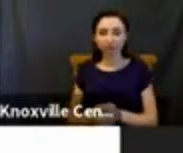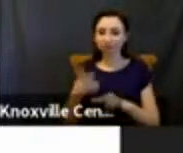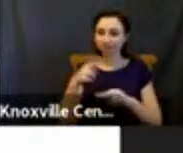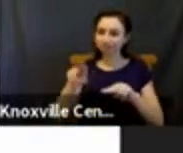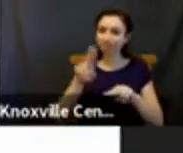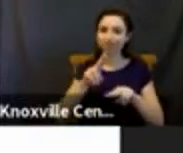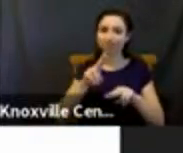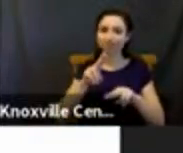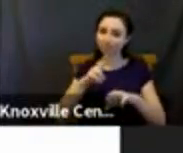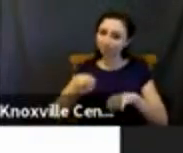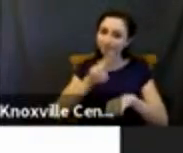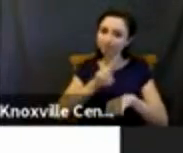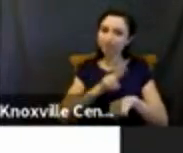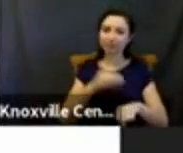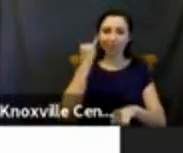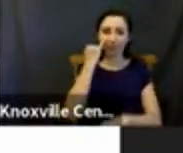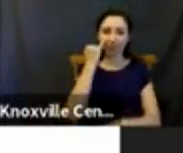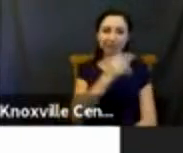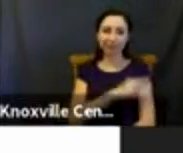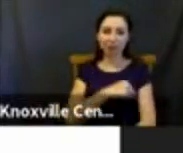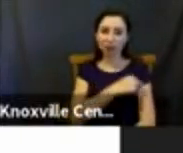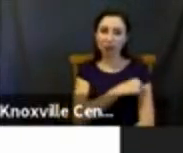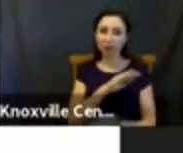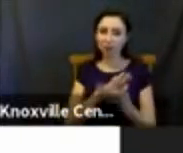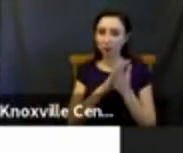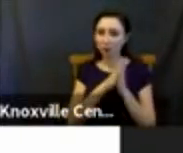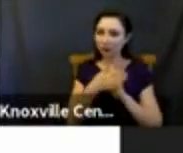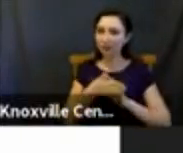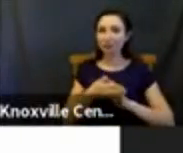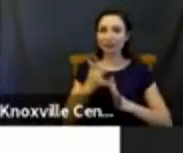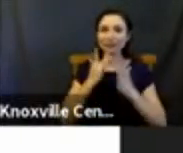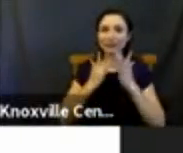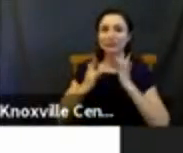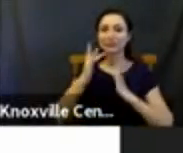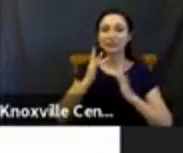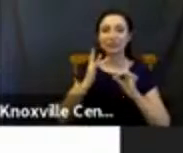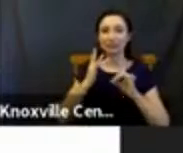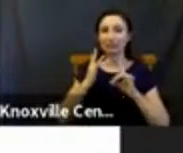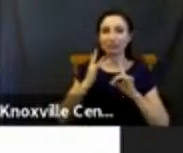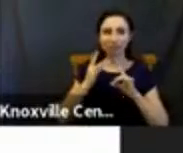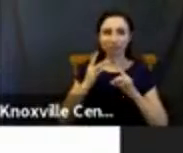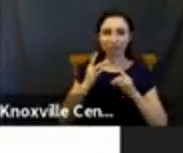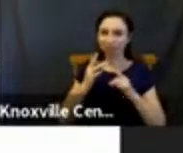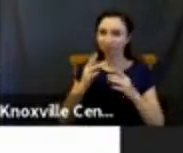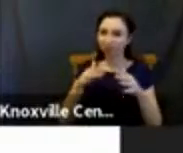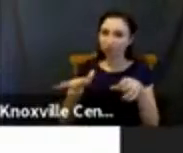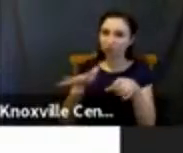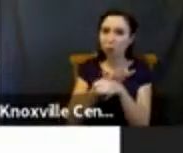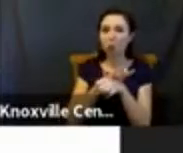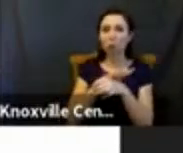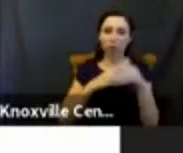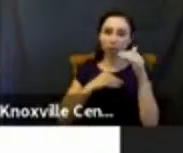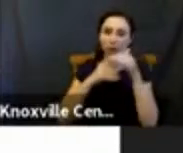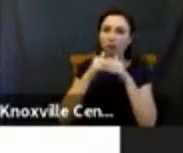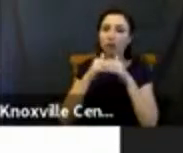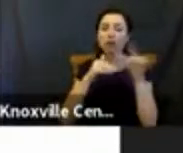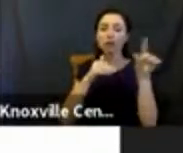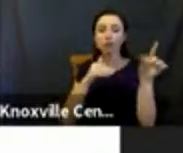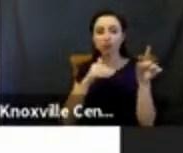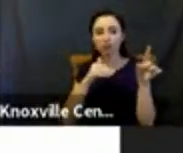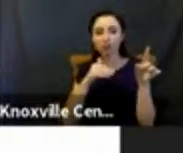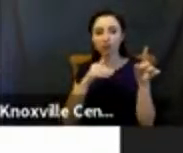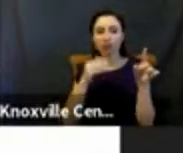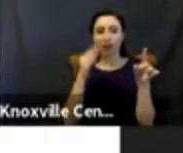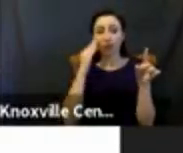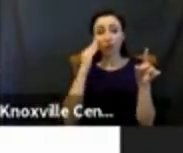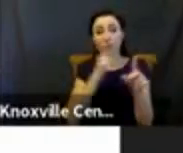as if the hospitals get strained, that would send a message as well. And I know the hospital systems this week sent a